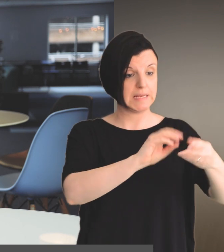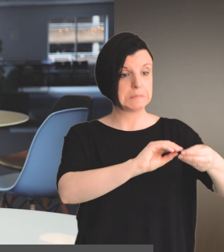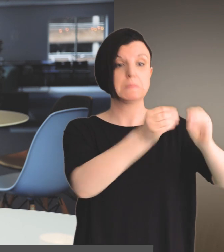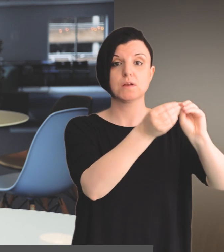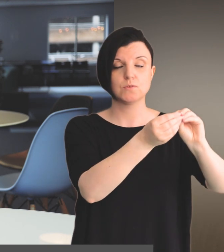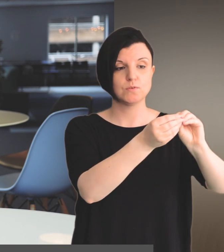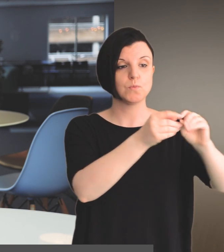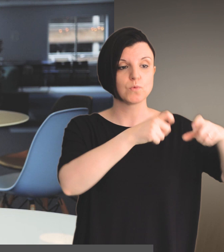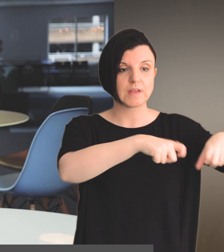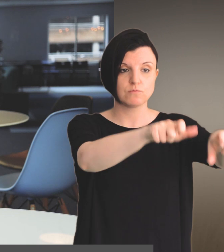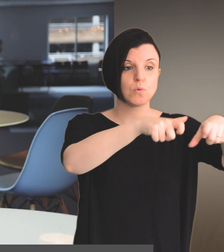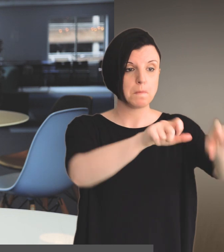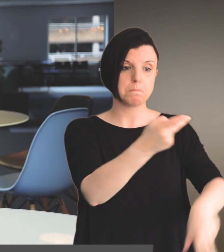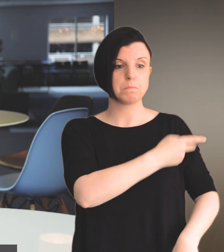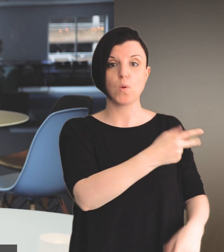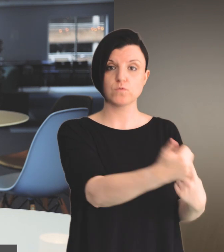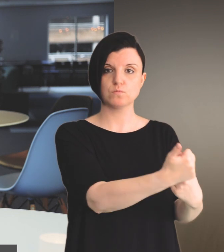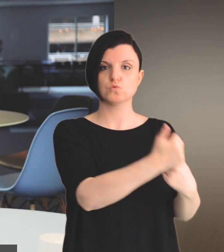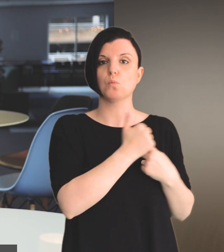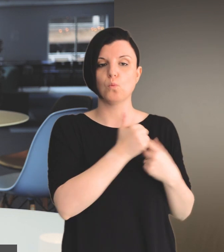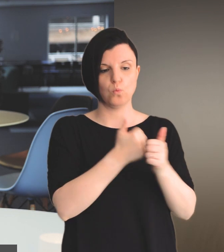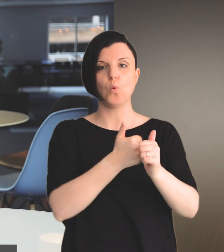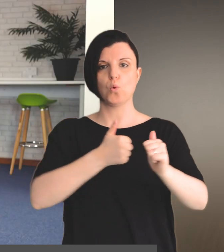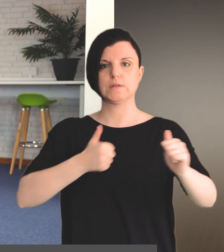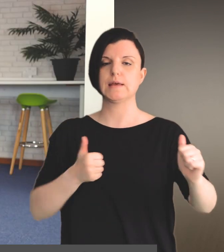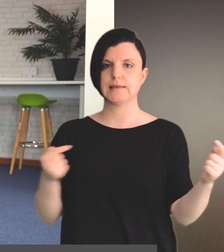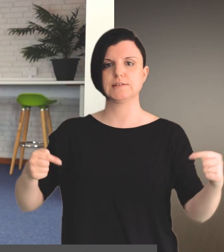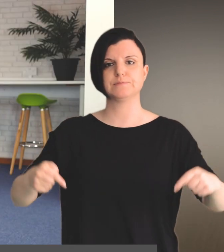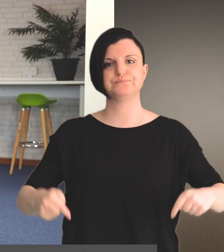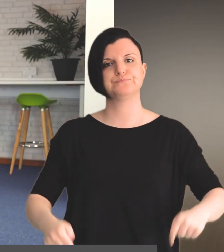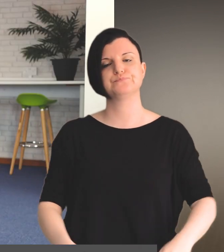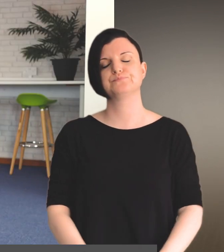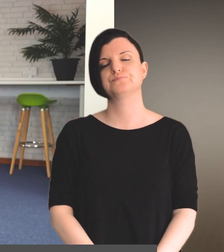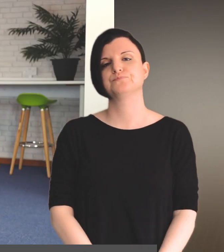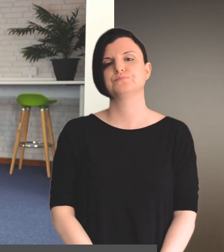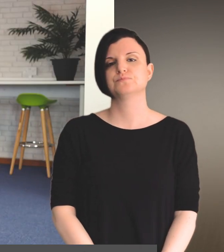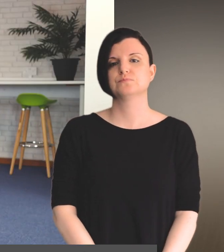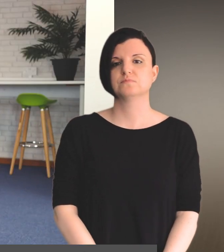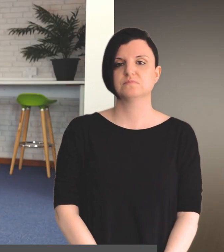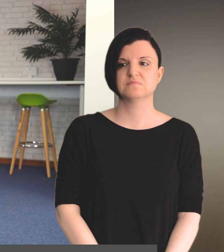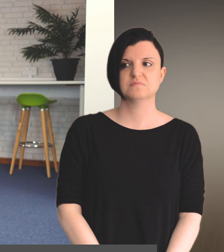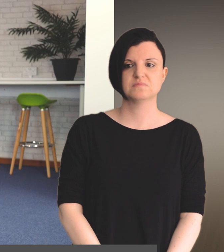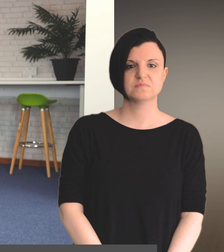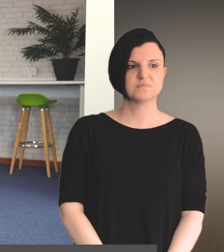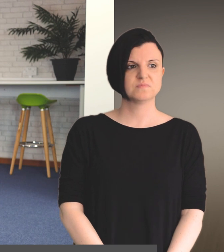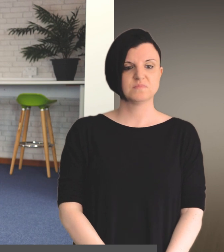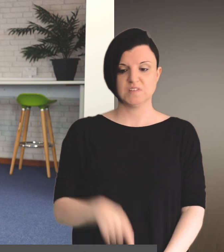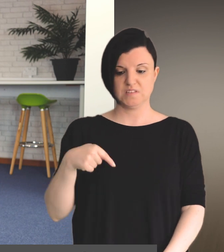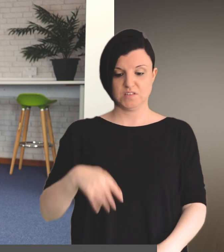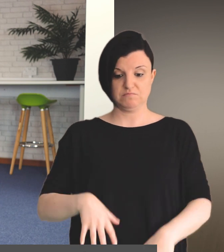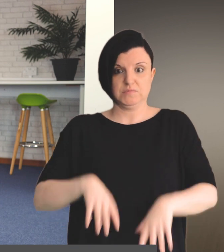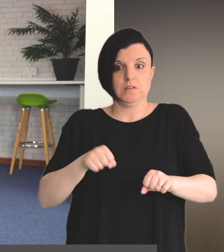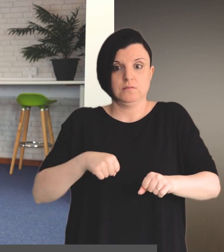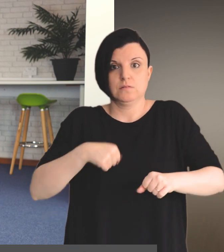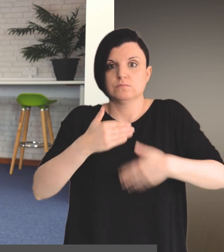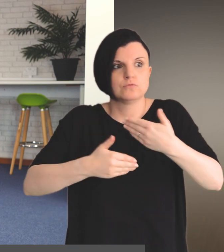makers and actually sustain change in the whole organisation. I don't think any of us really realise just